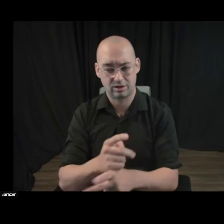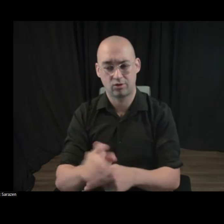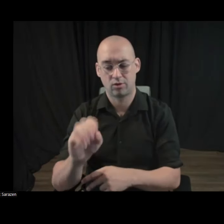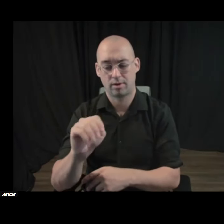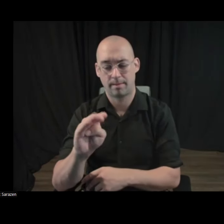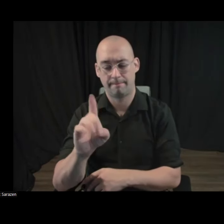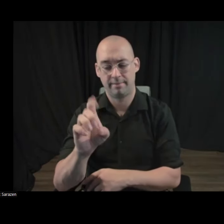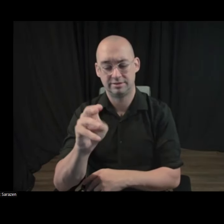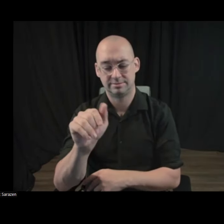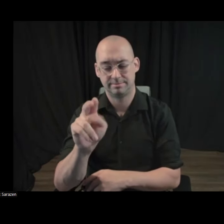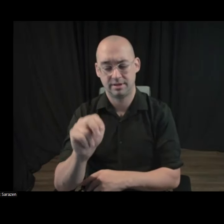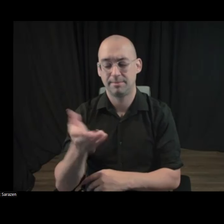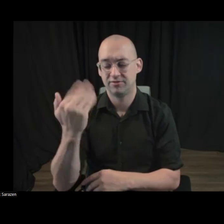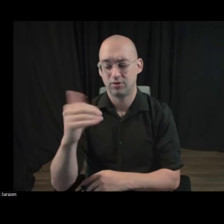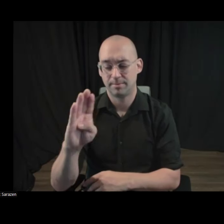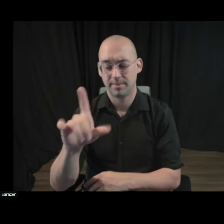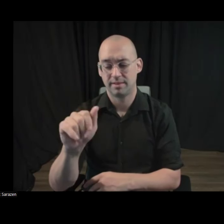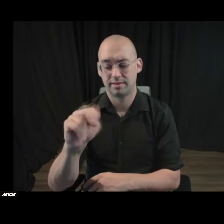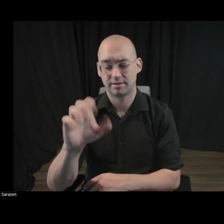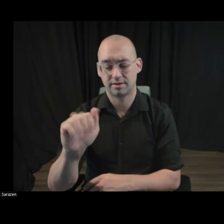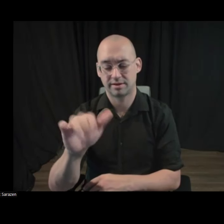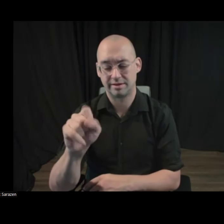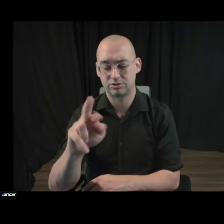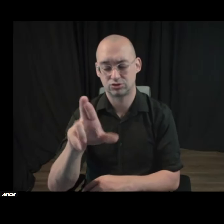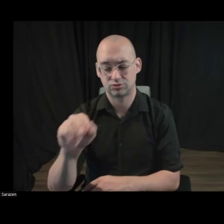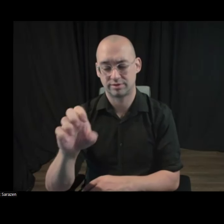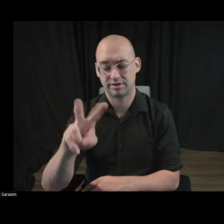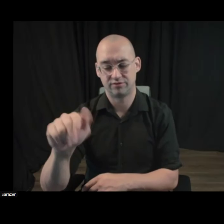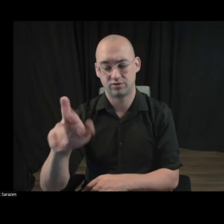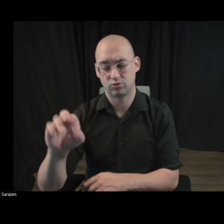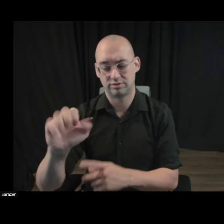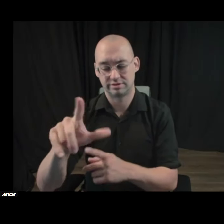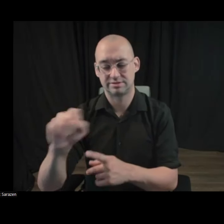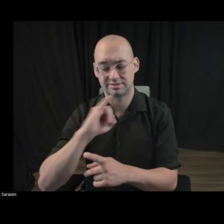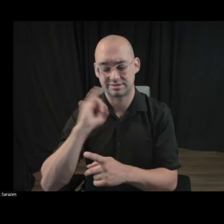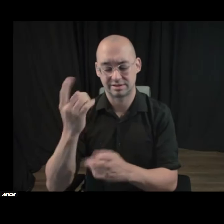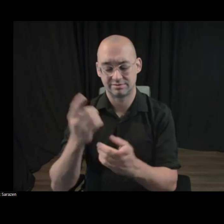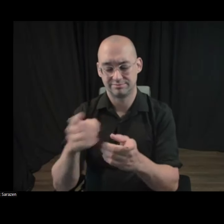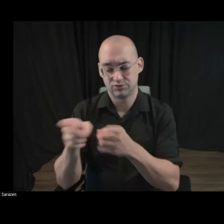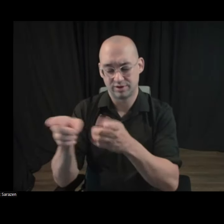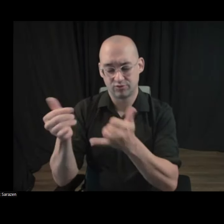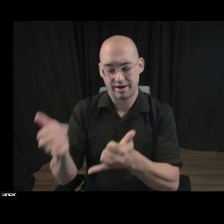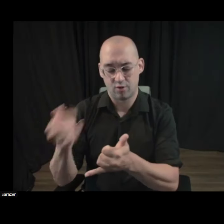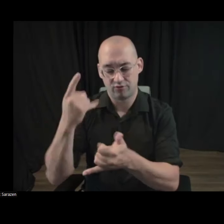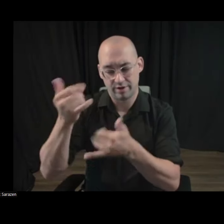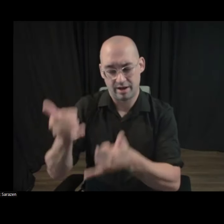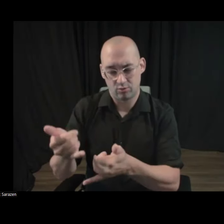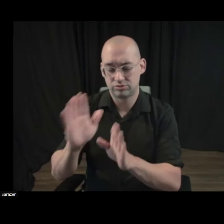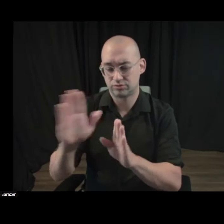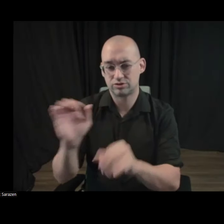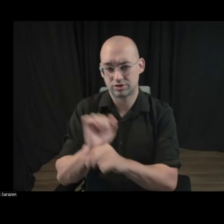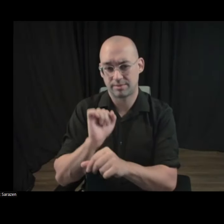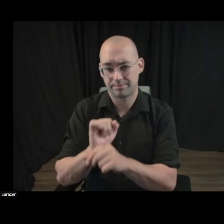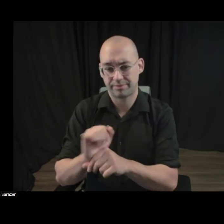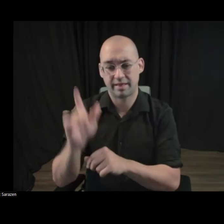Castro. Currently, Eden Rosales is acting in that role and doing a fantastic job. Later